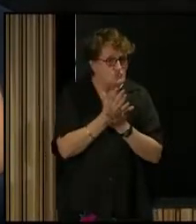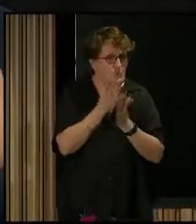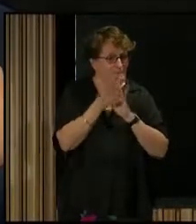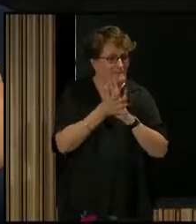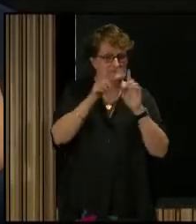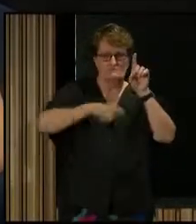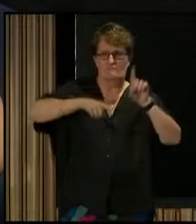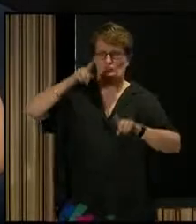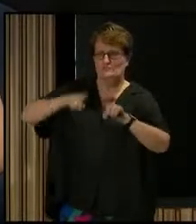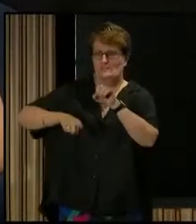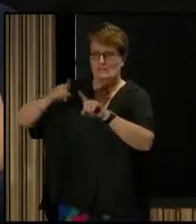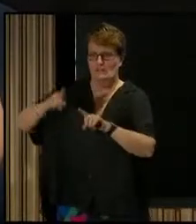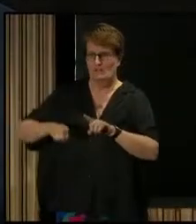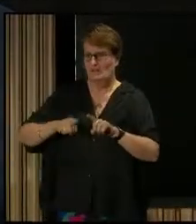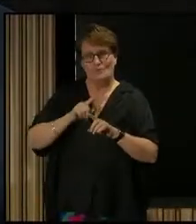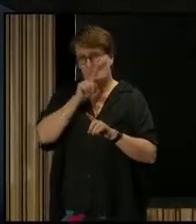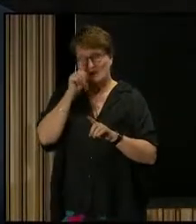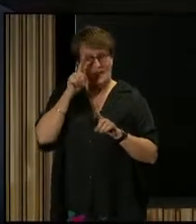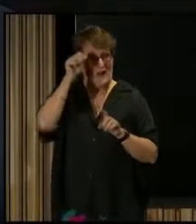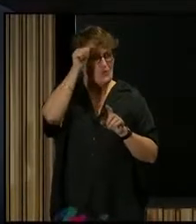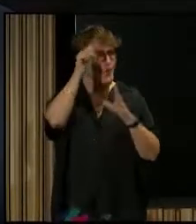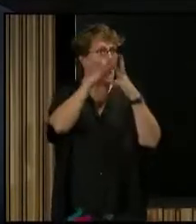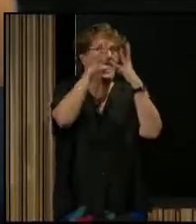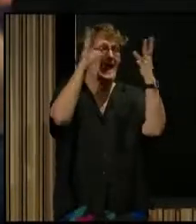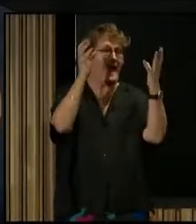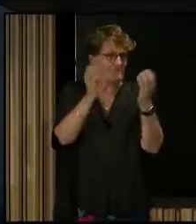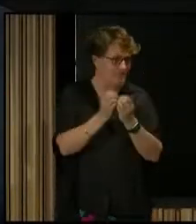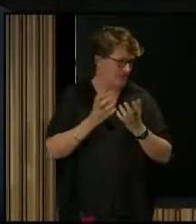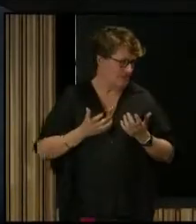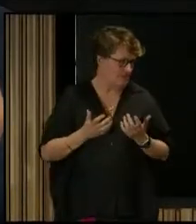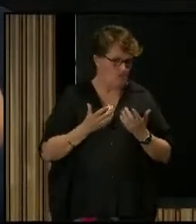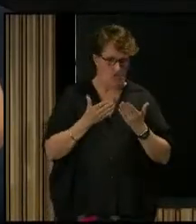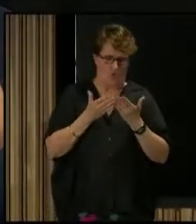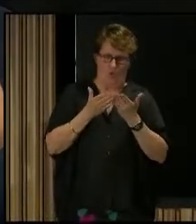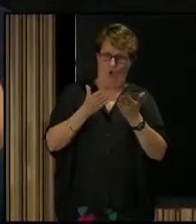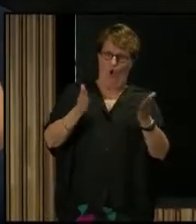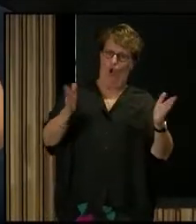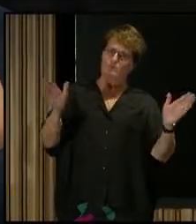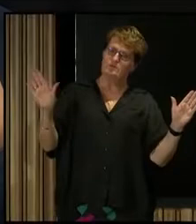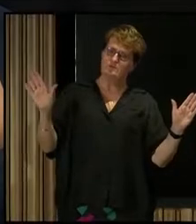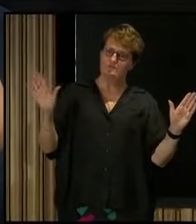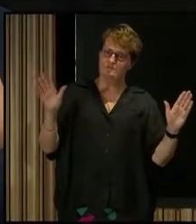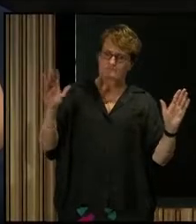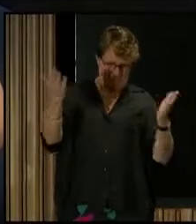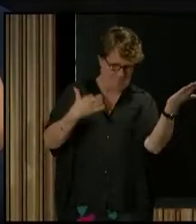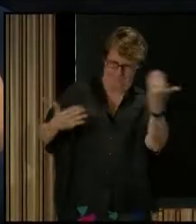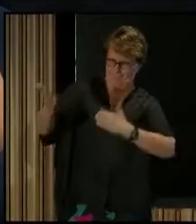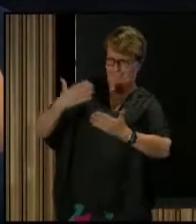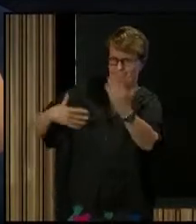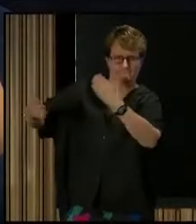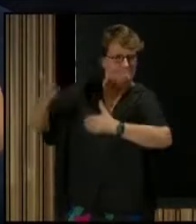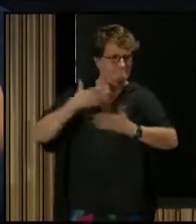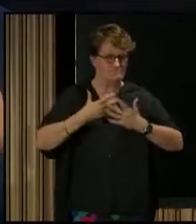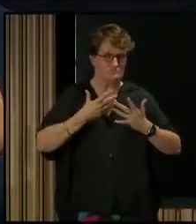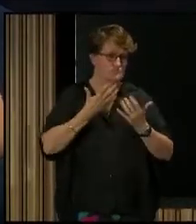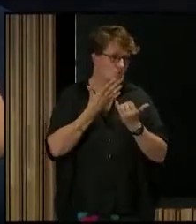We can never know everything about the human experience. So when you open those doors and let people in, you're going to have a richer,